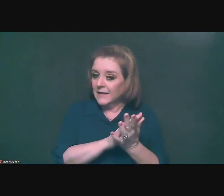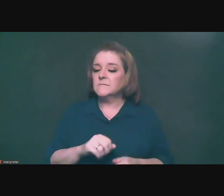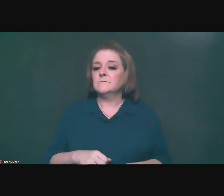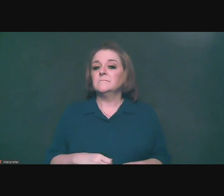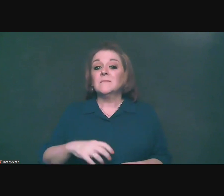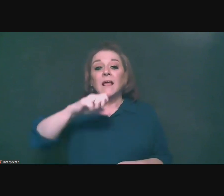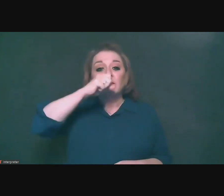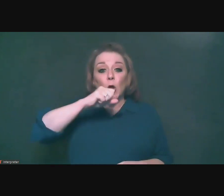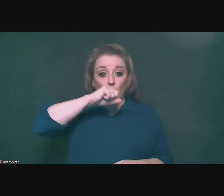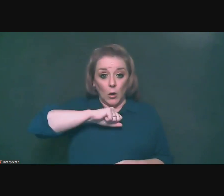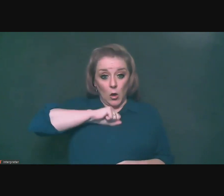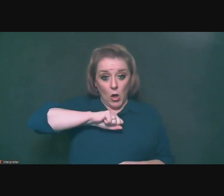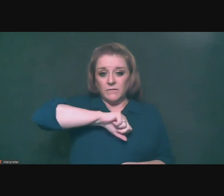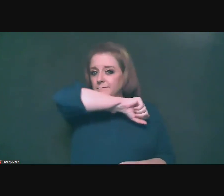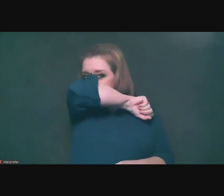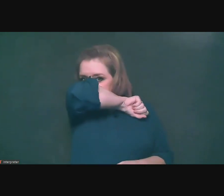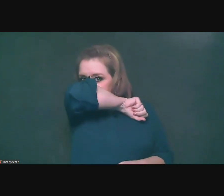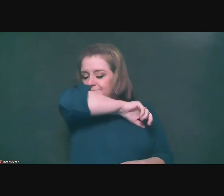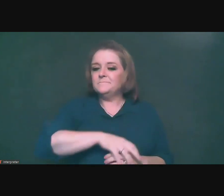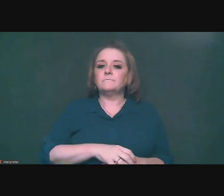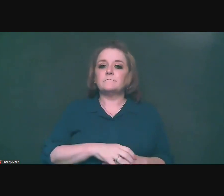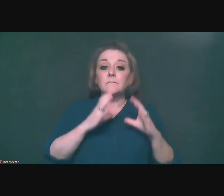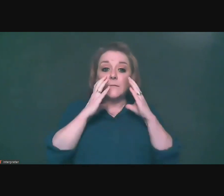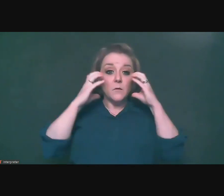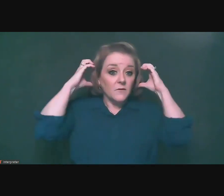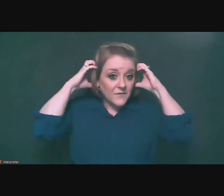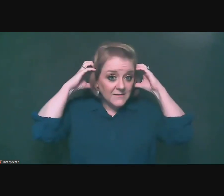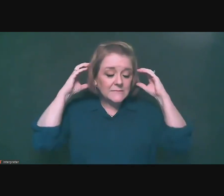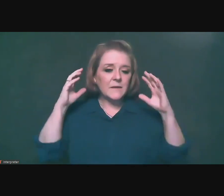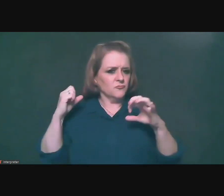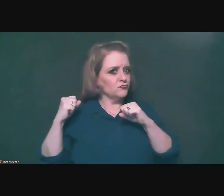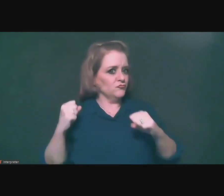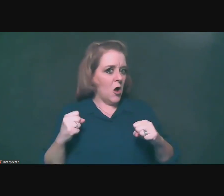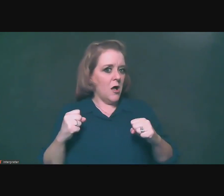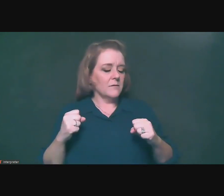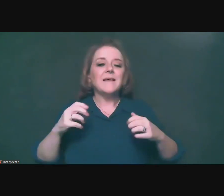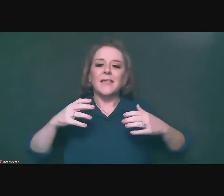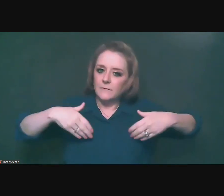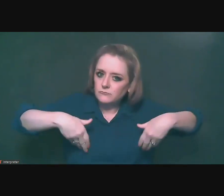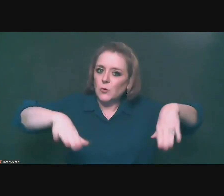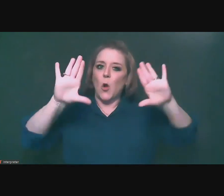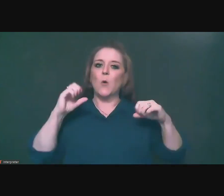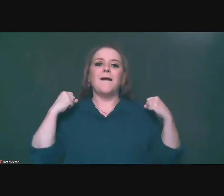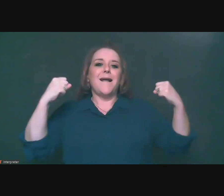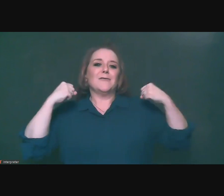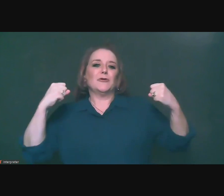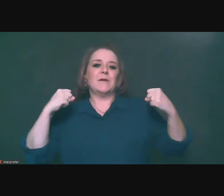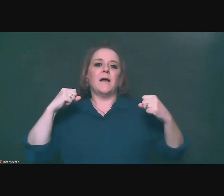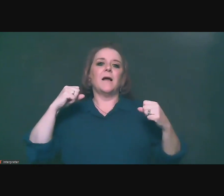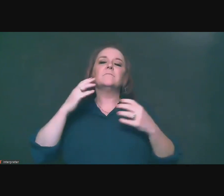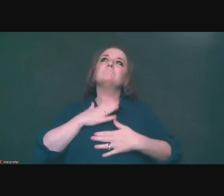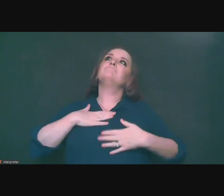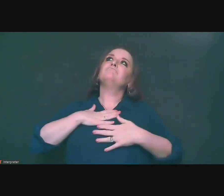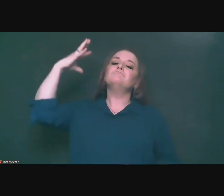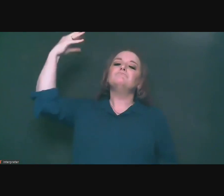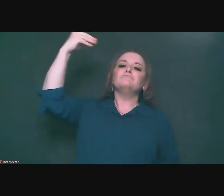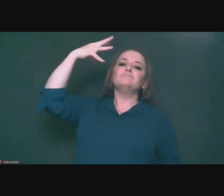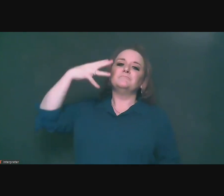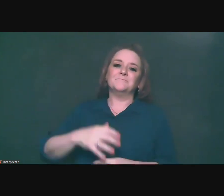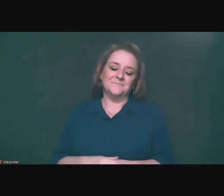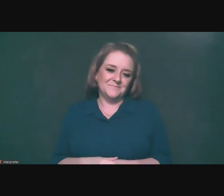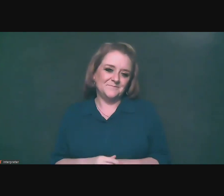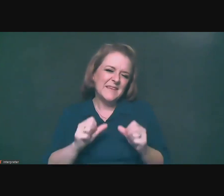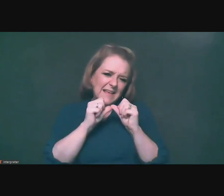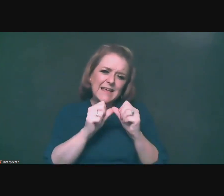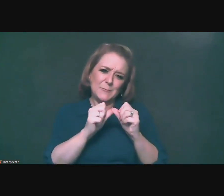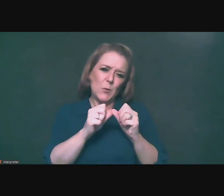wear a face mask. That's my strong recommendation. Get out there and exercise, get some sunshine. Keep doing what you're doing, Lubbock.